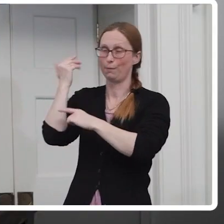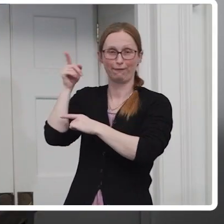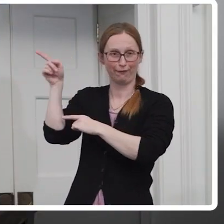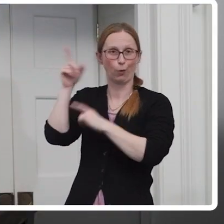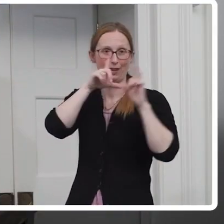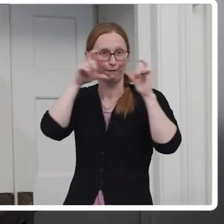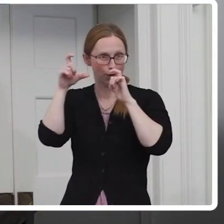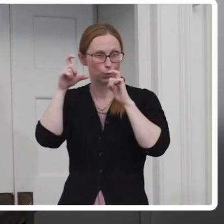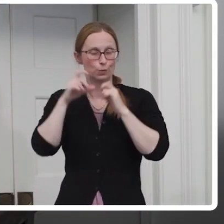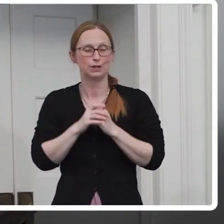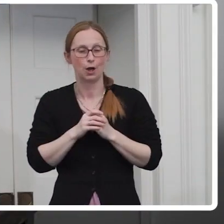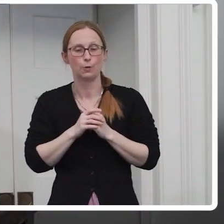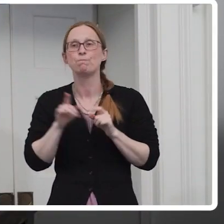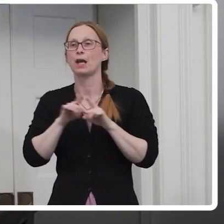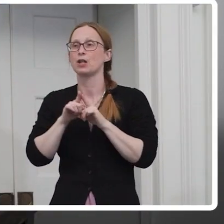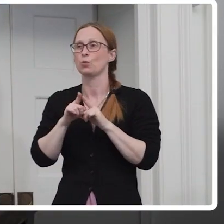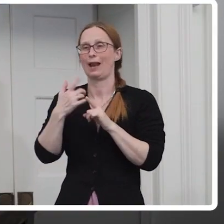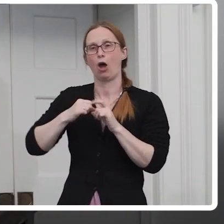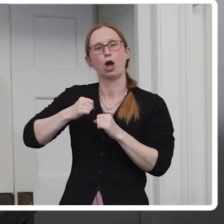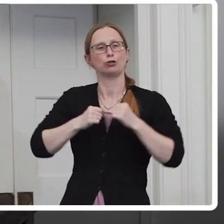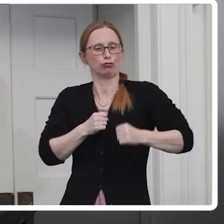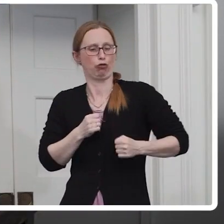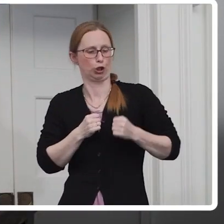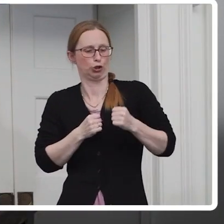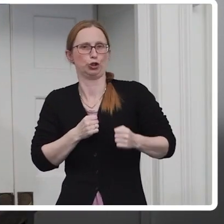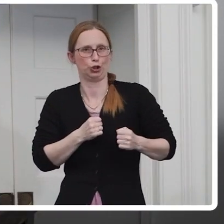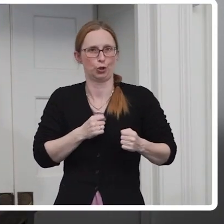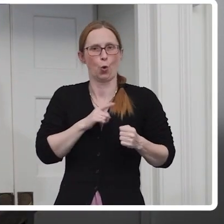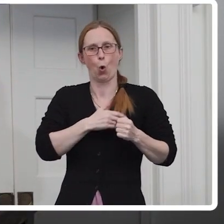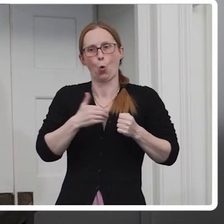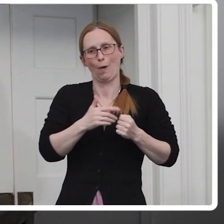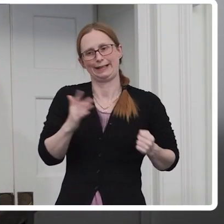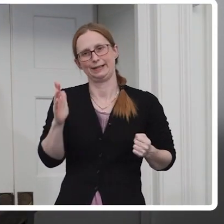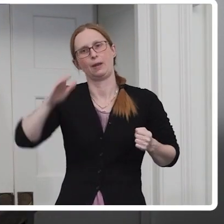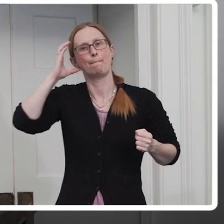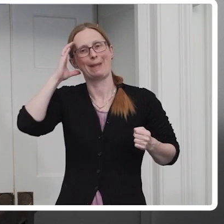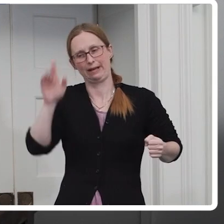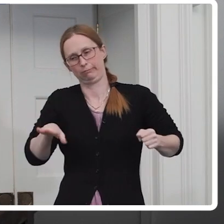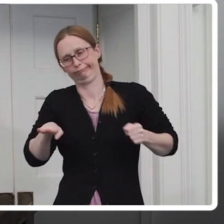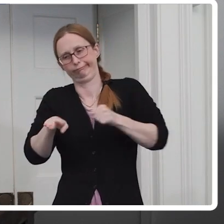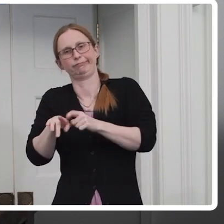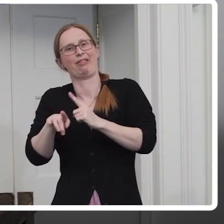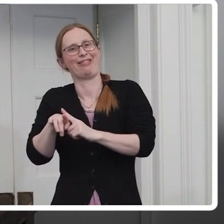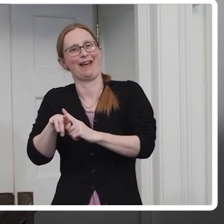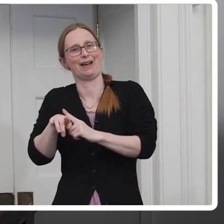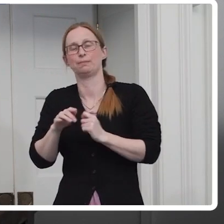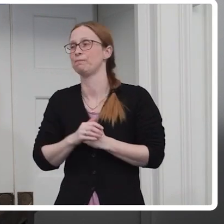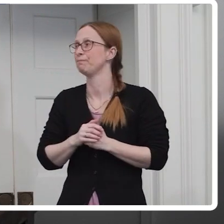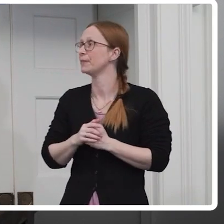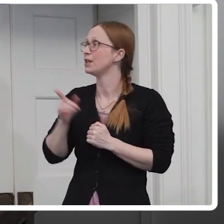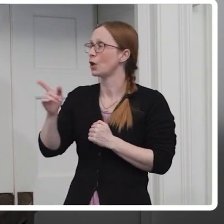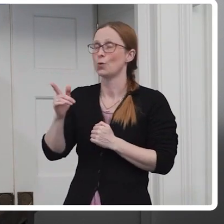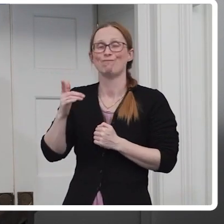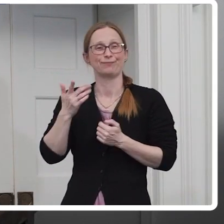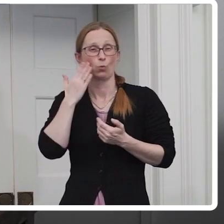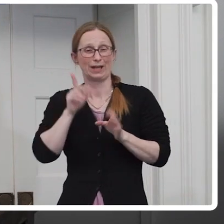from the photograph of Allen. And she had her crutch leant up against one corner of this big bed. And she developed curvature